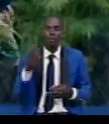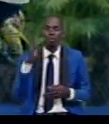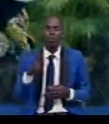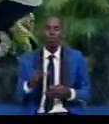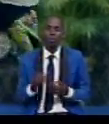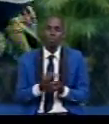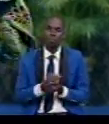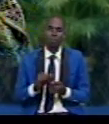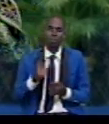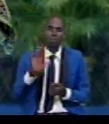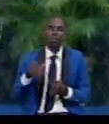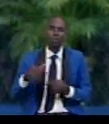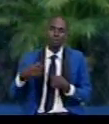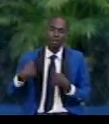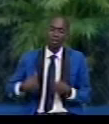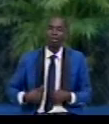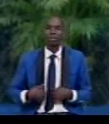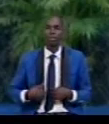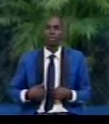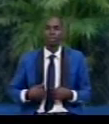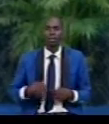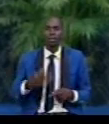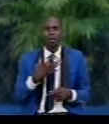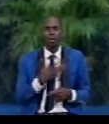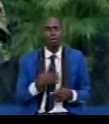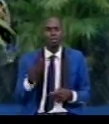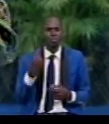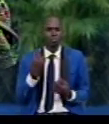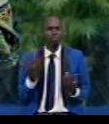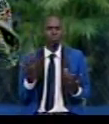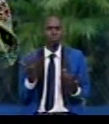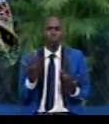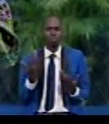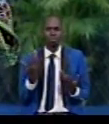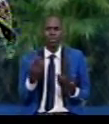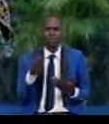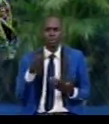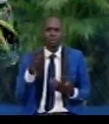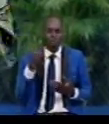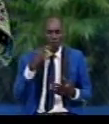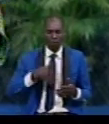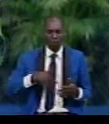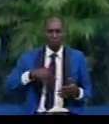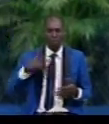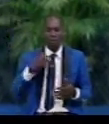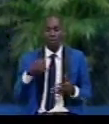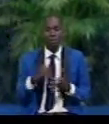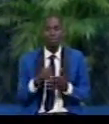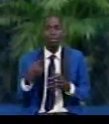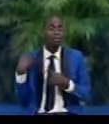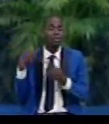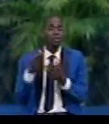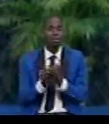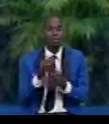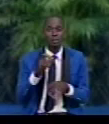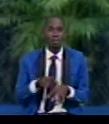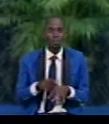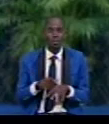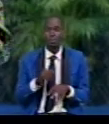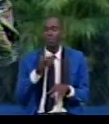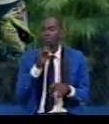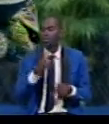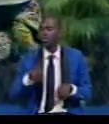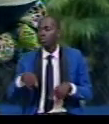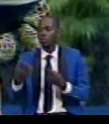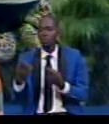was brushing my heart. I said, what is happening to me? Physically, I was feeling it. And from that time, I love God with all my heart, with all my soul,